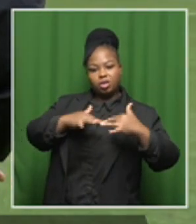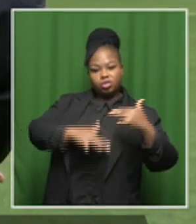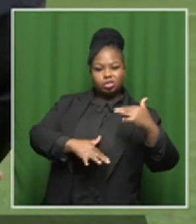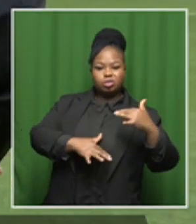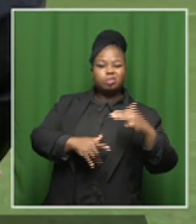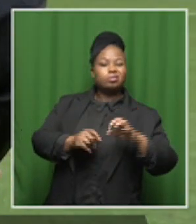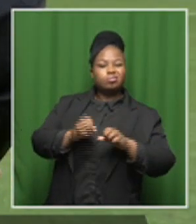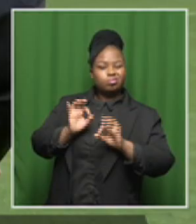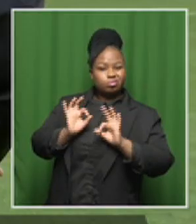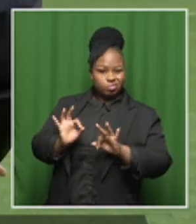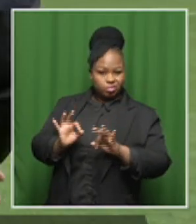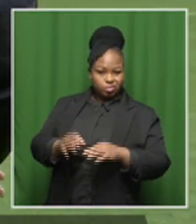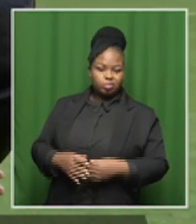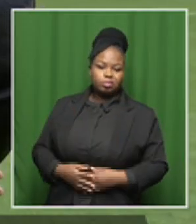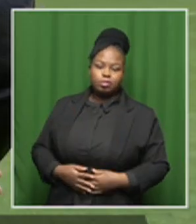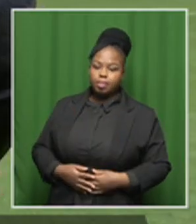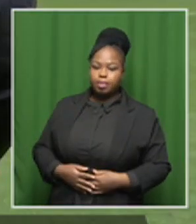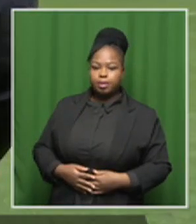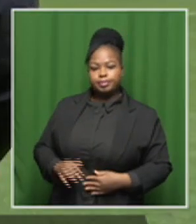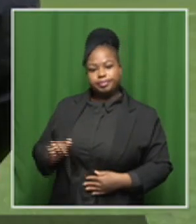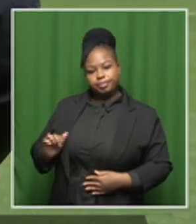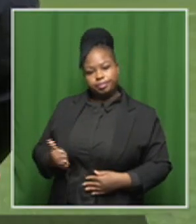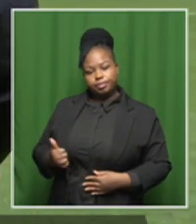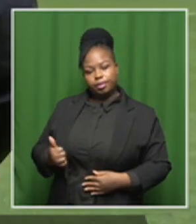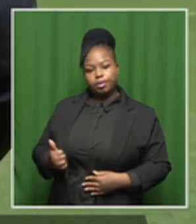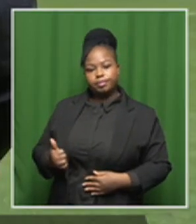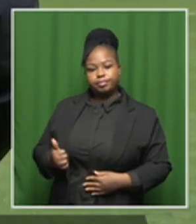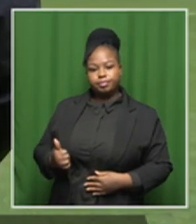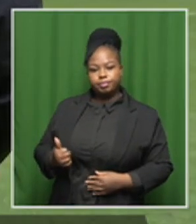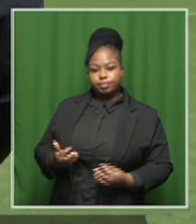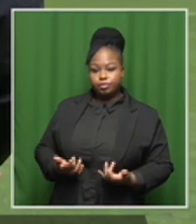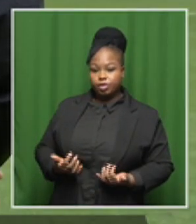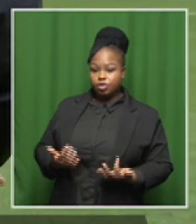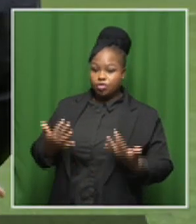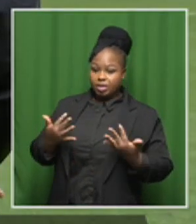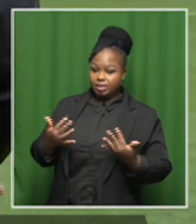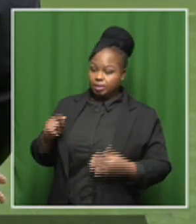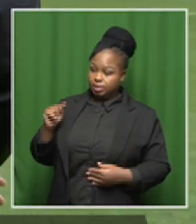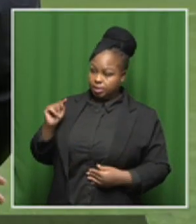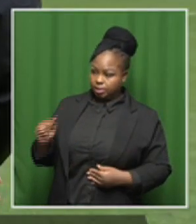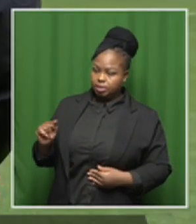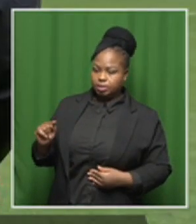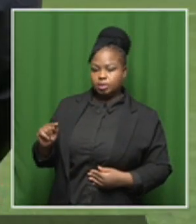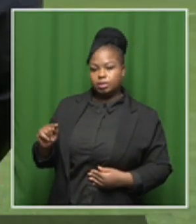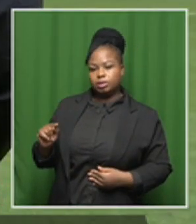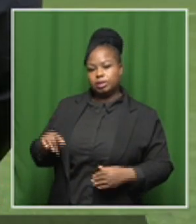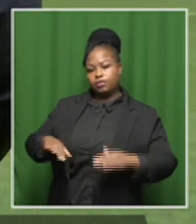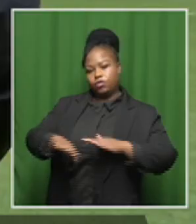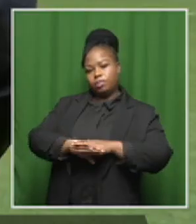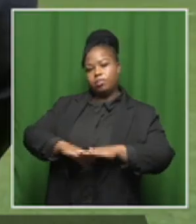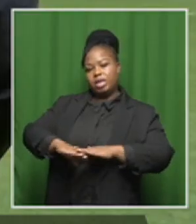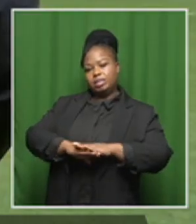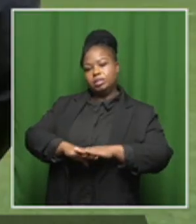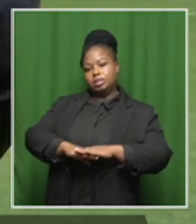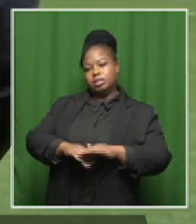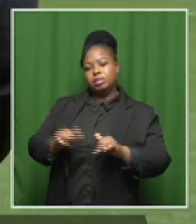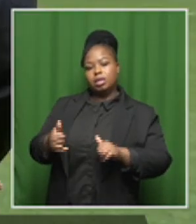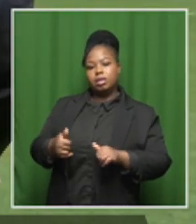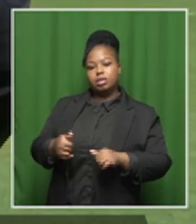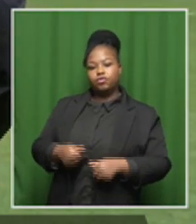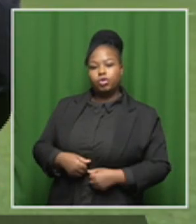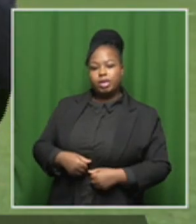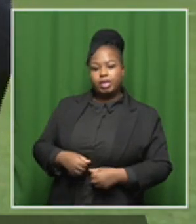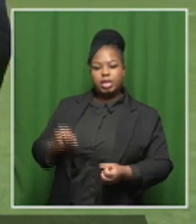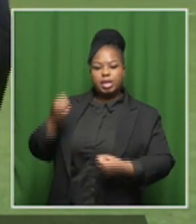then interseed with the ryegrass, that's the base grass, and then there's a stitching machine, if